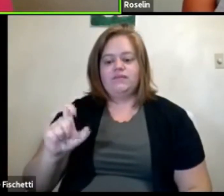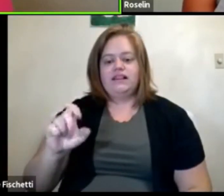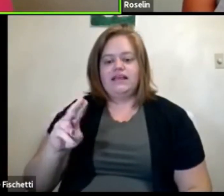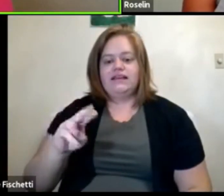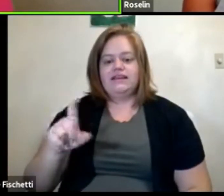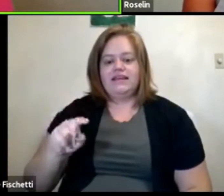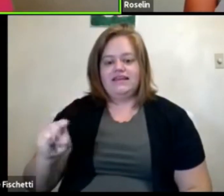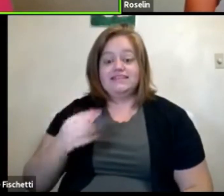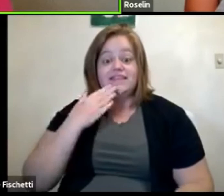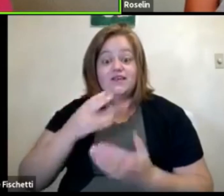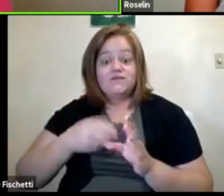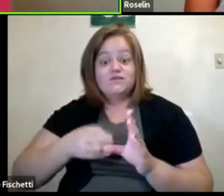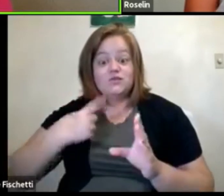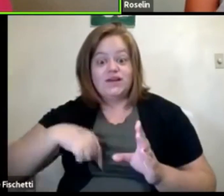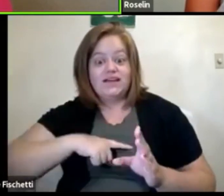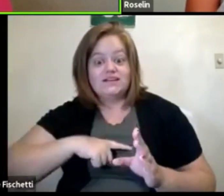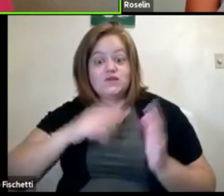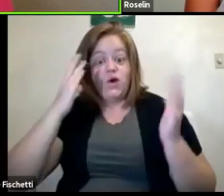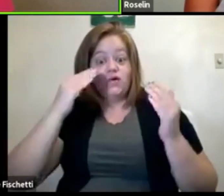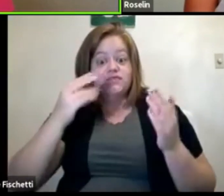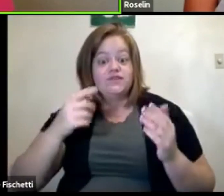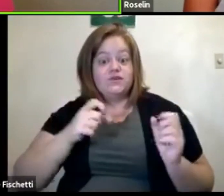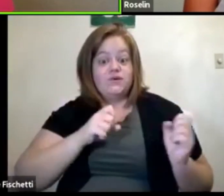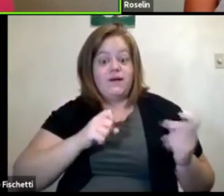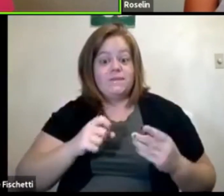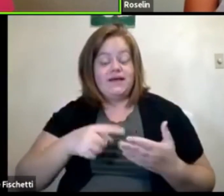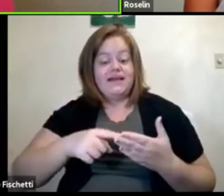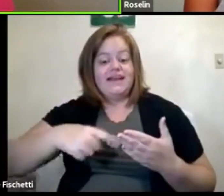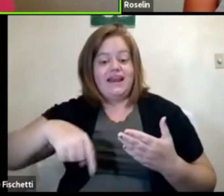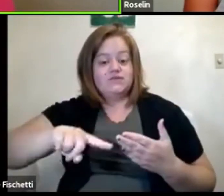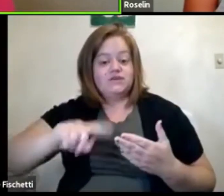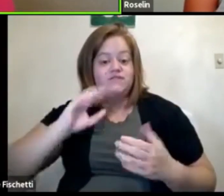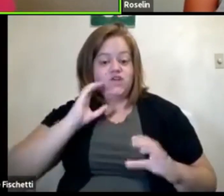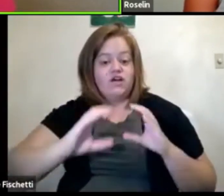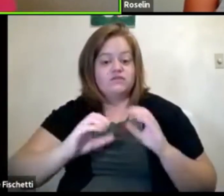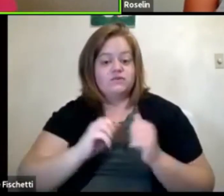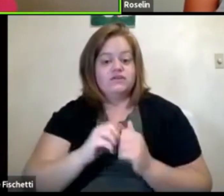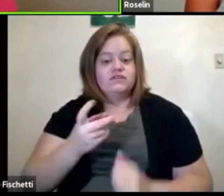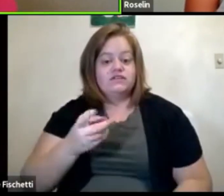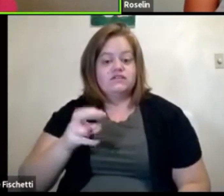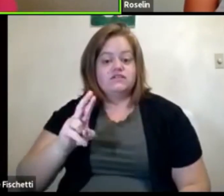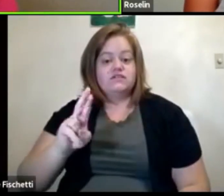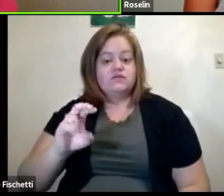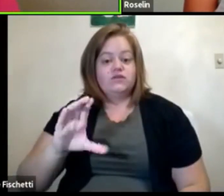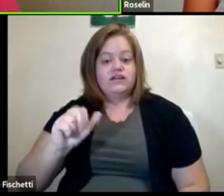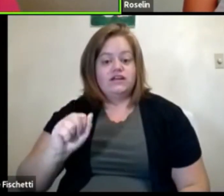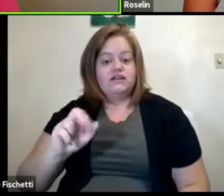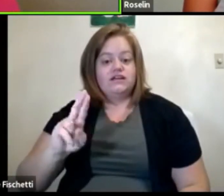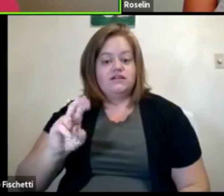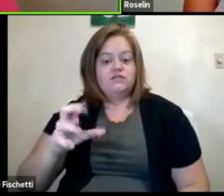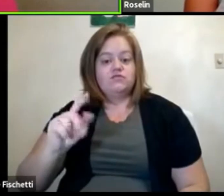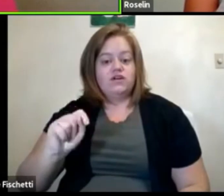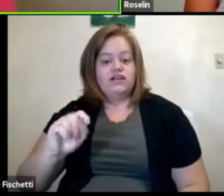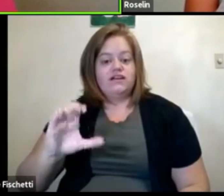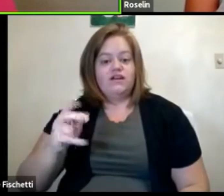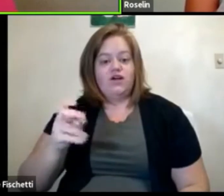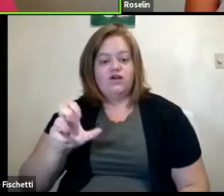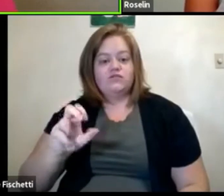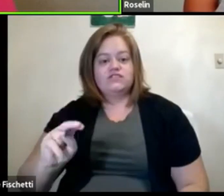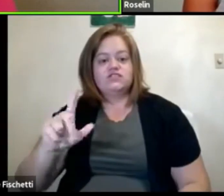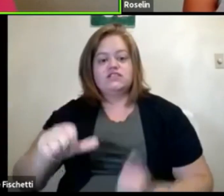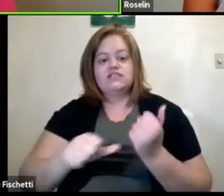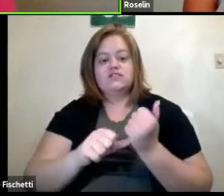everyone watching will tune in next week for a conversation with Dr. Rico Wright-Carlson. She's an associate professor